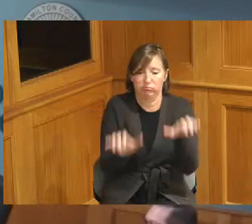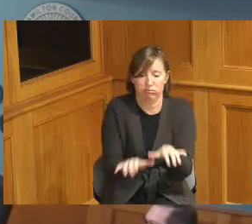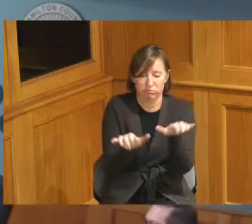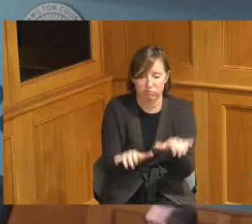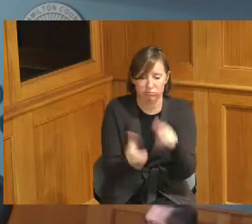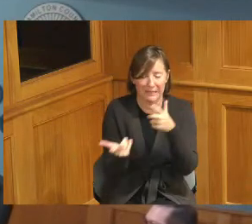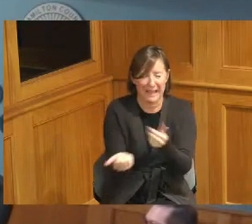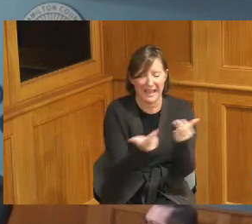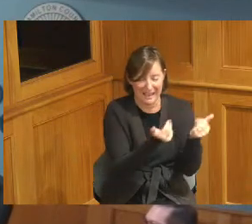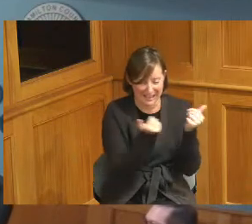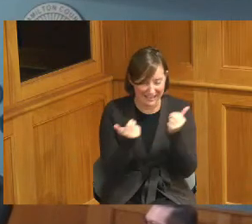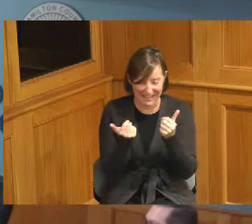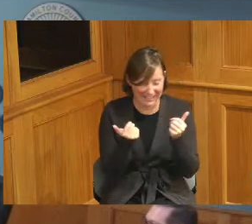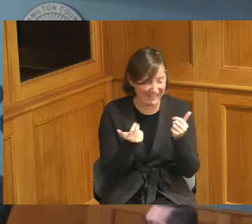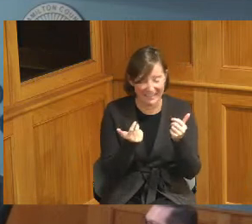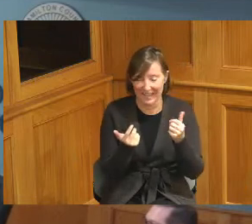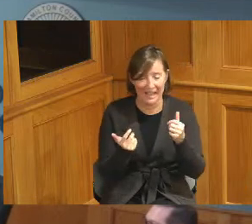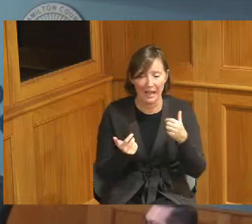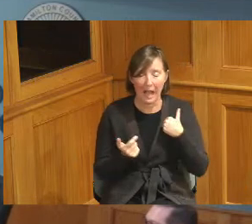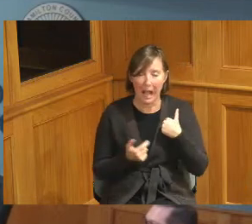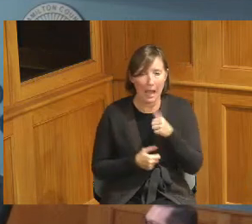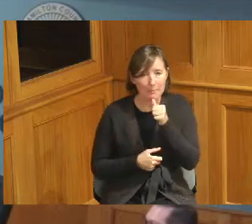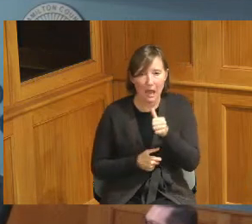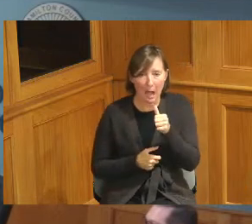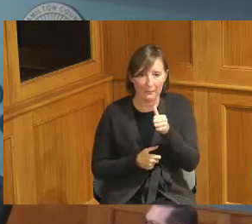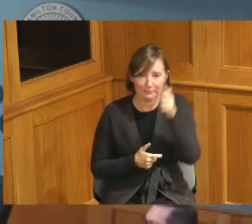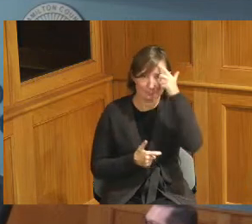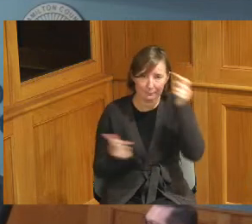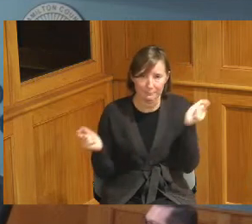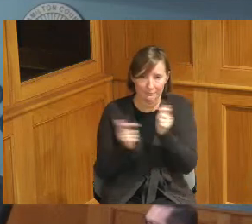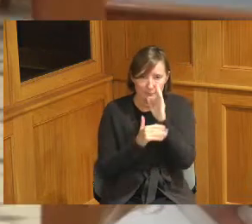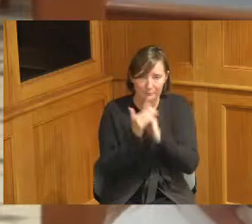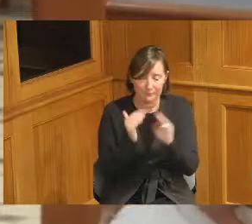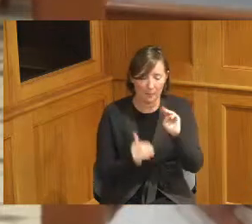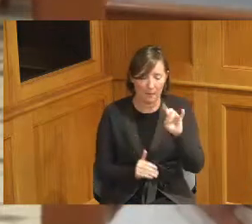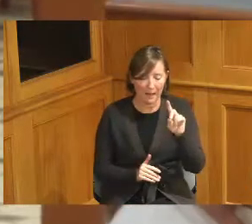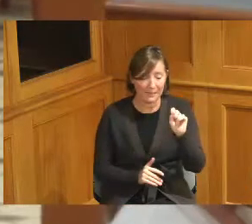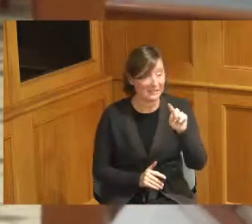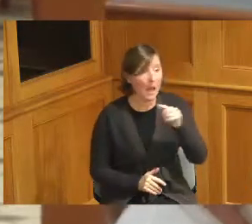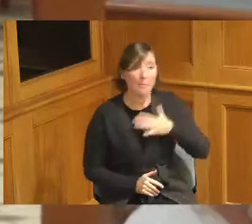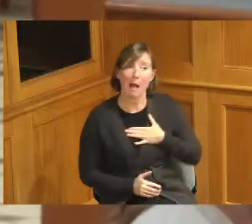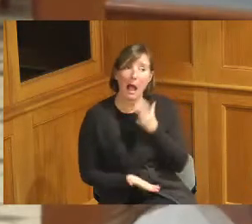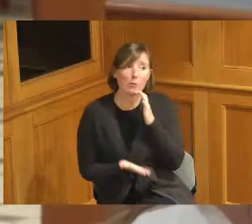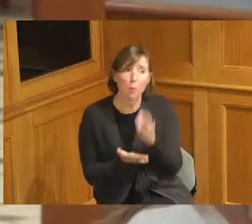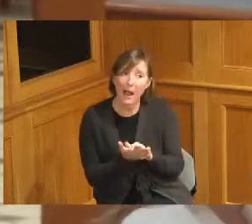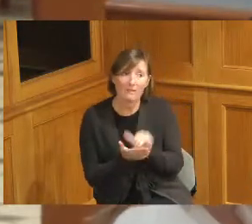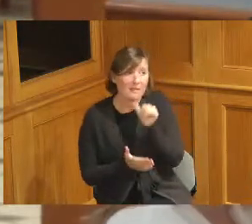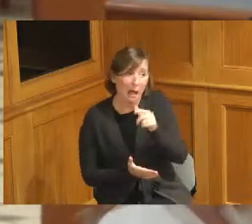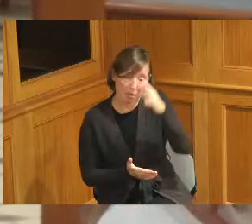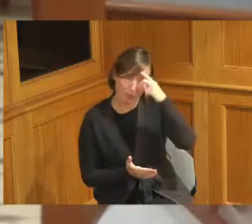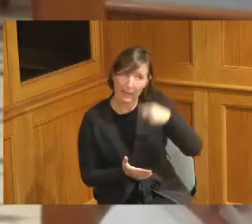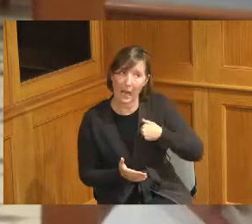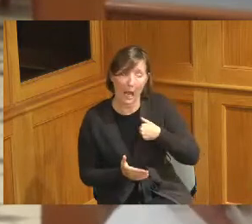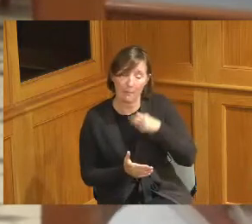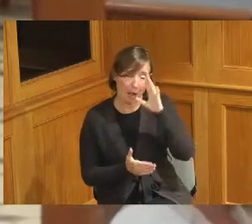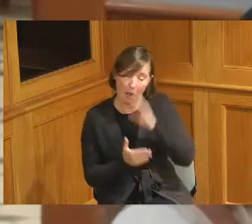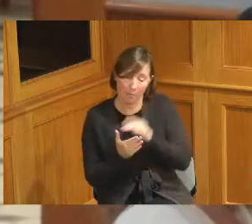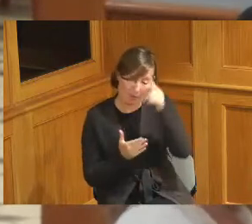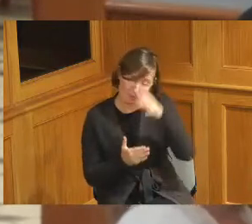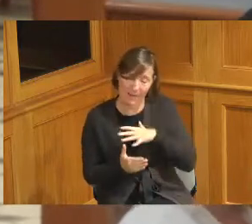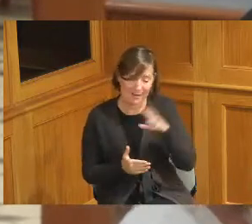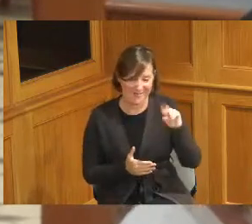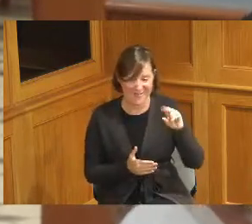Well, I don't seem modest to you. My wife don't think I'm modest. Okay.